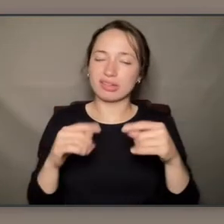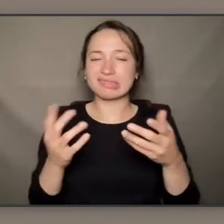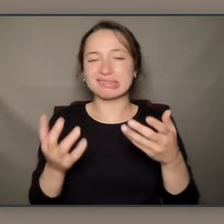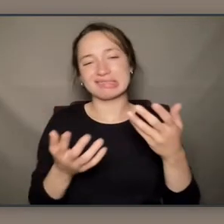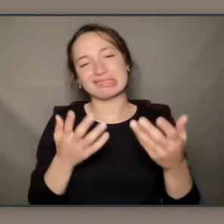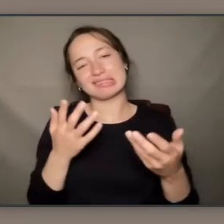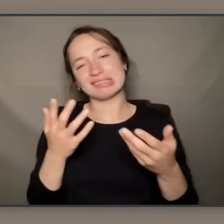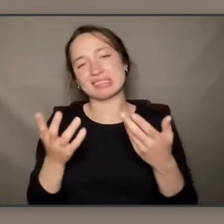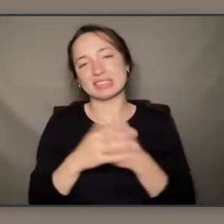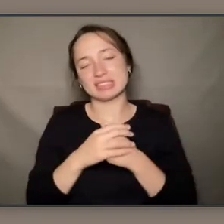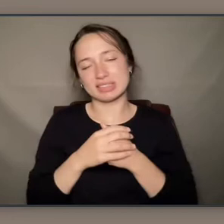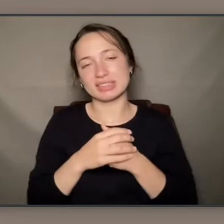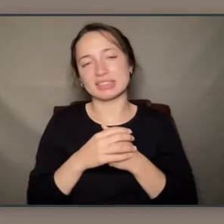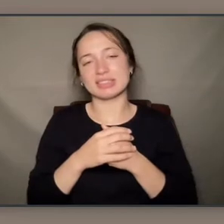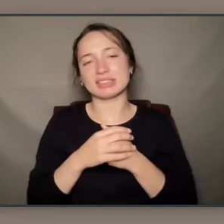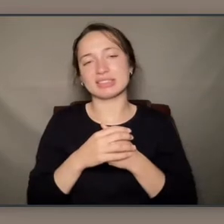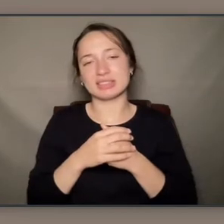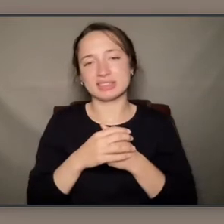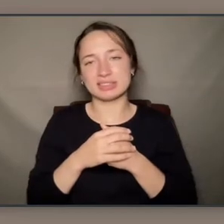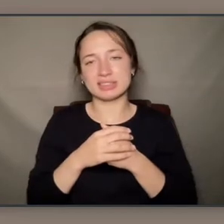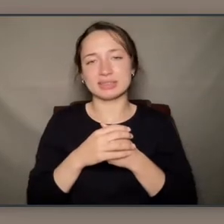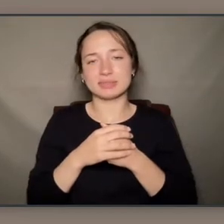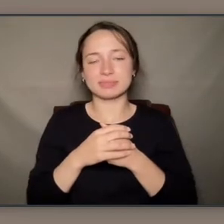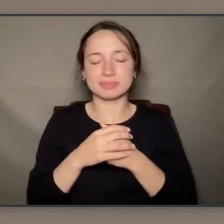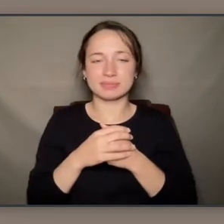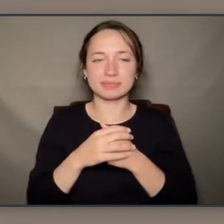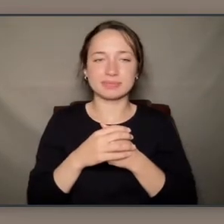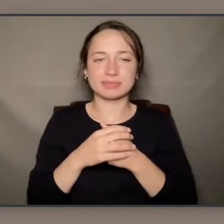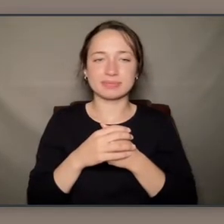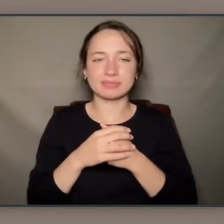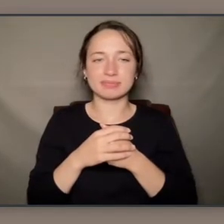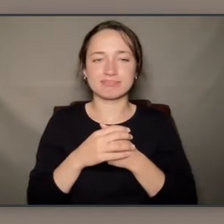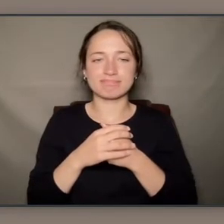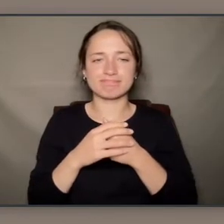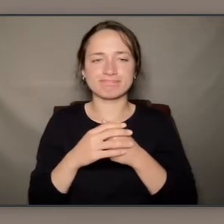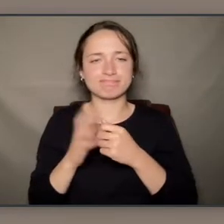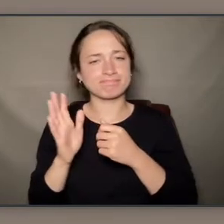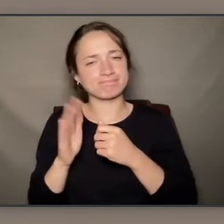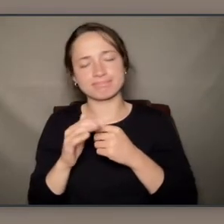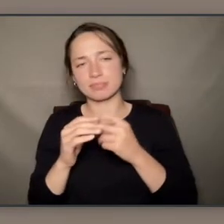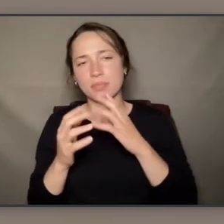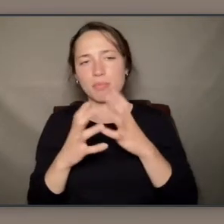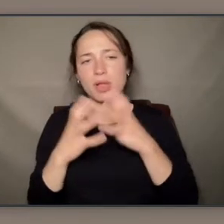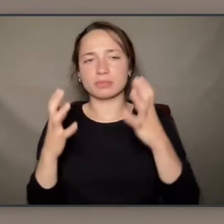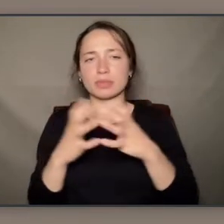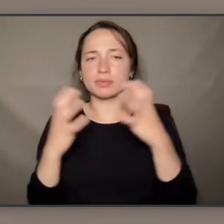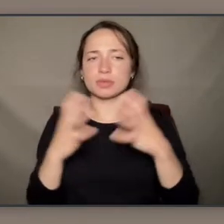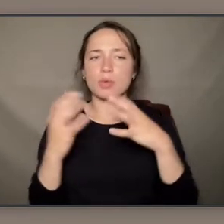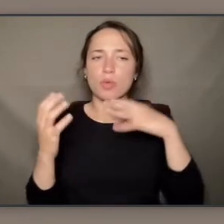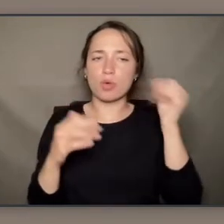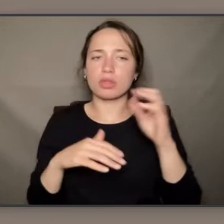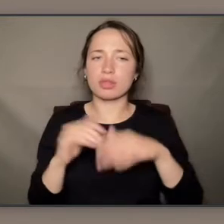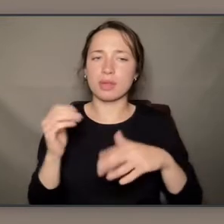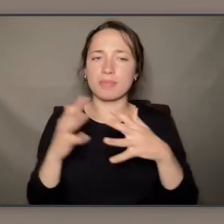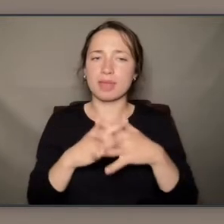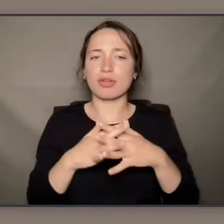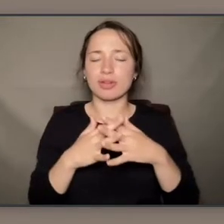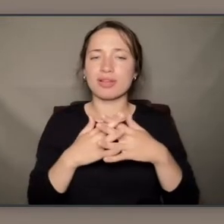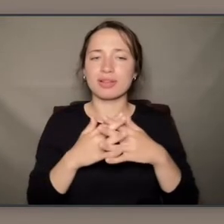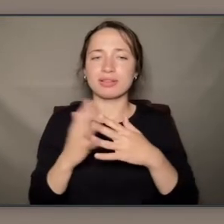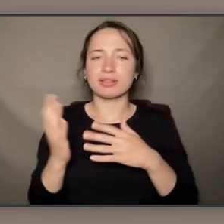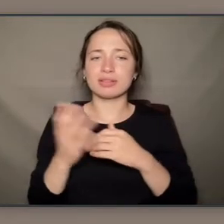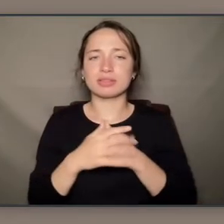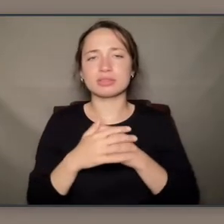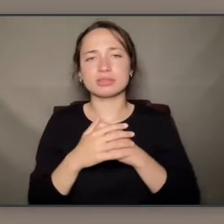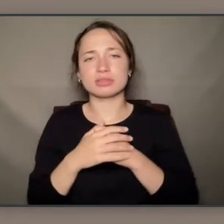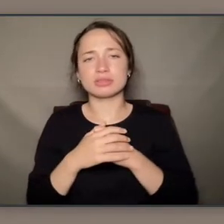culture arises with the concept of America. And of course it doesn't. It's much, much, much, much older